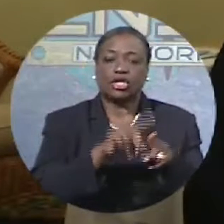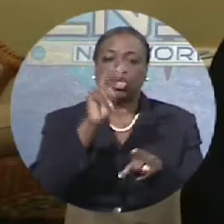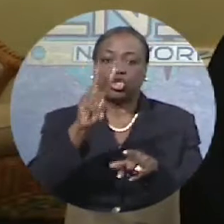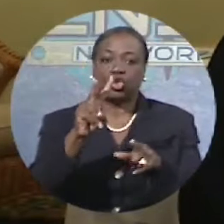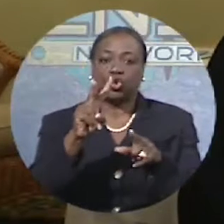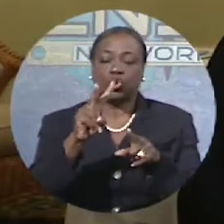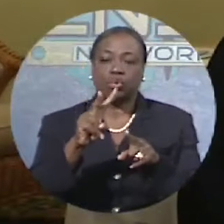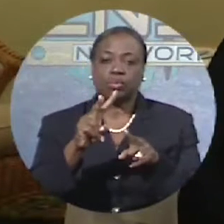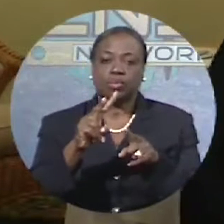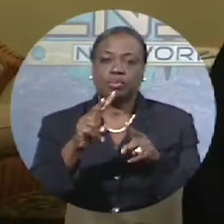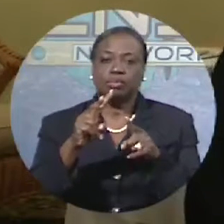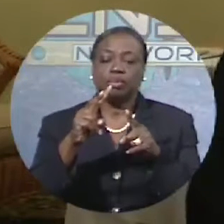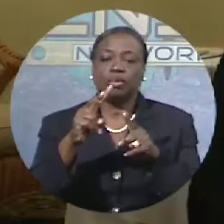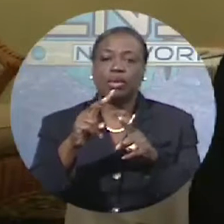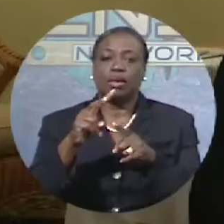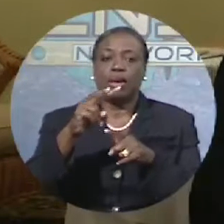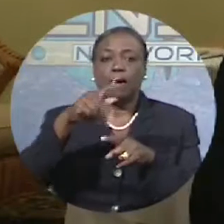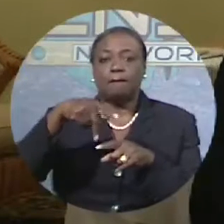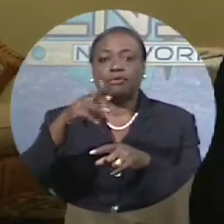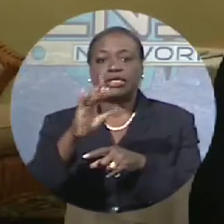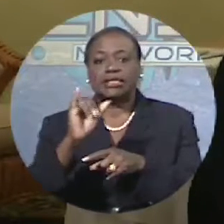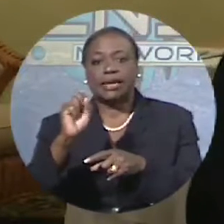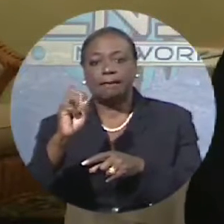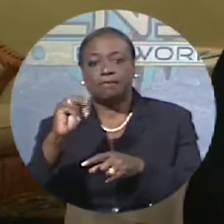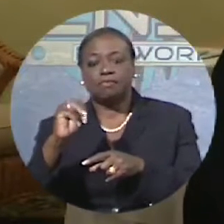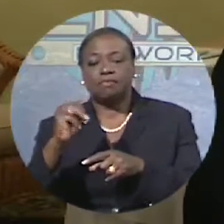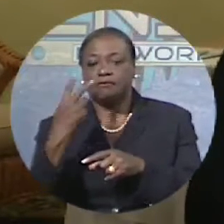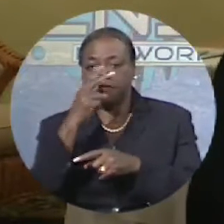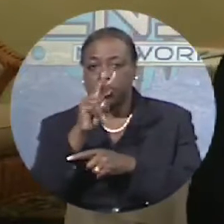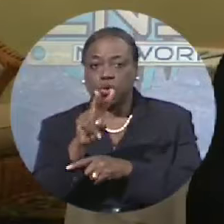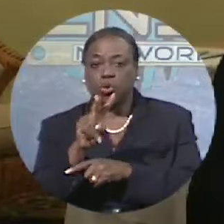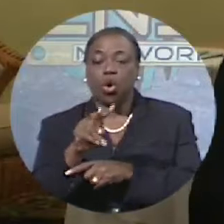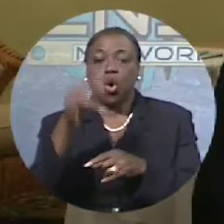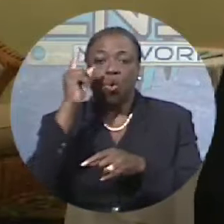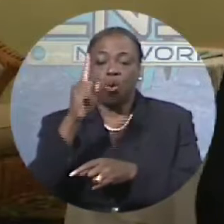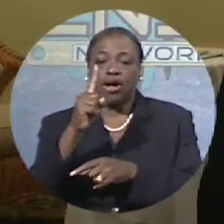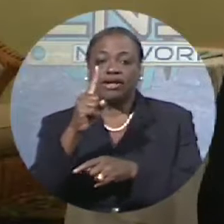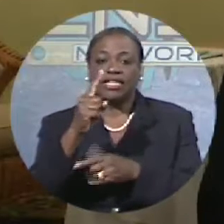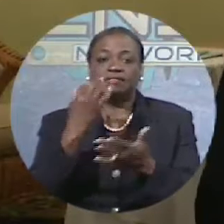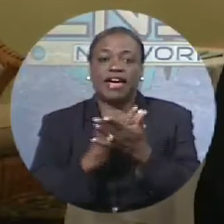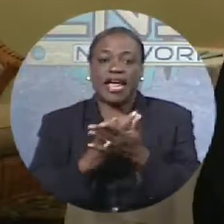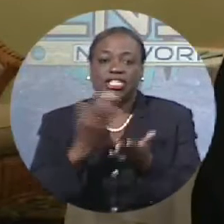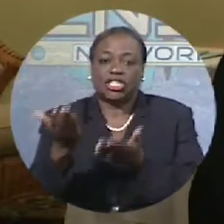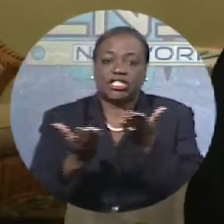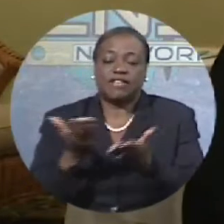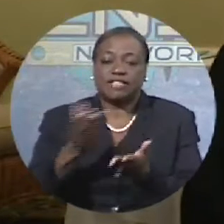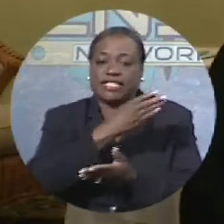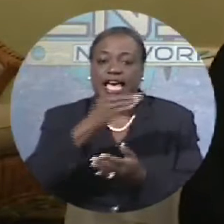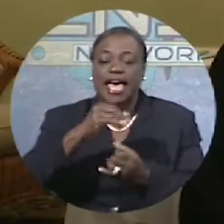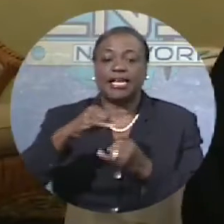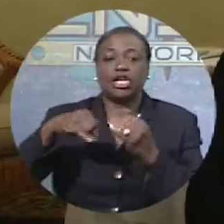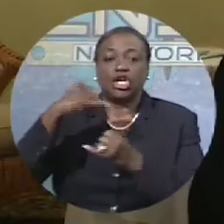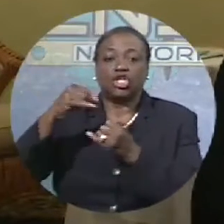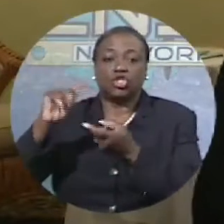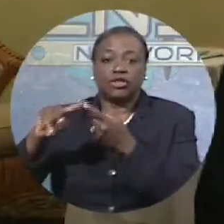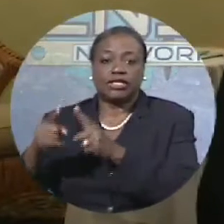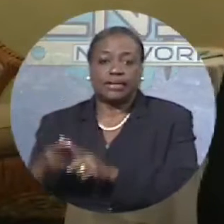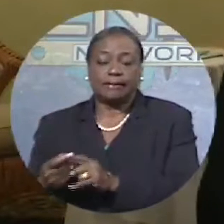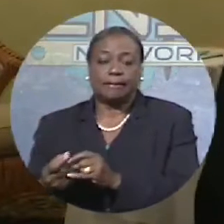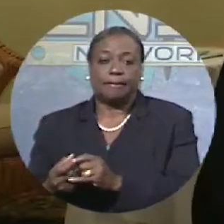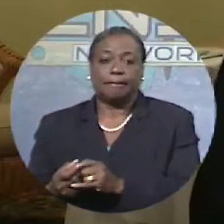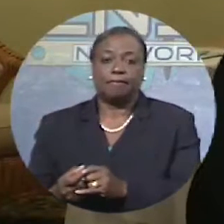a two prism view. One is tourism, and the other is financial services. Without realizing that Freeport is a